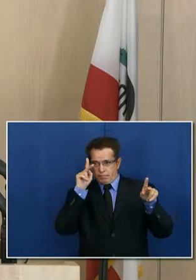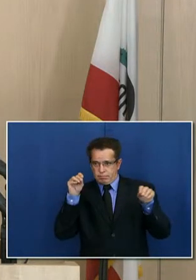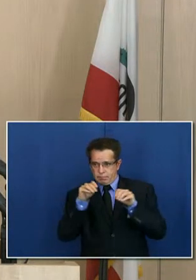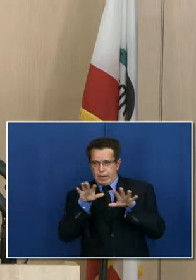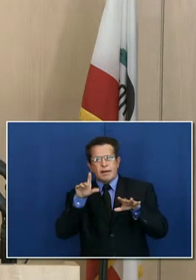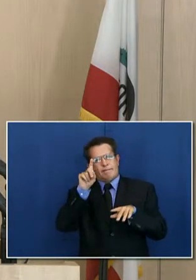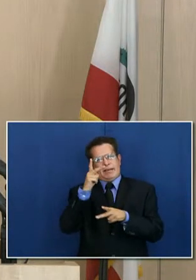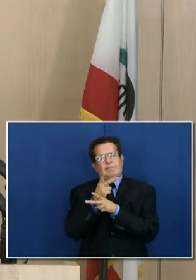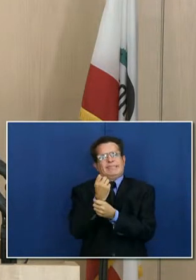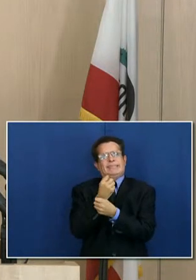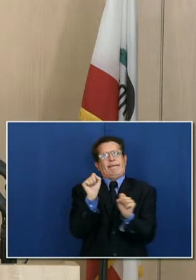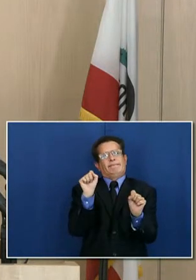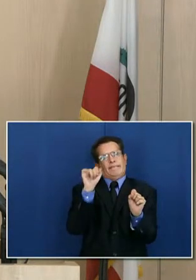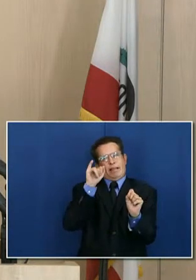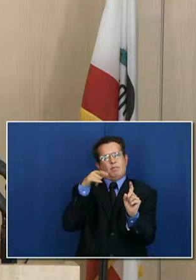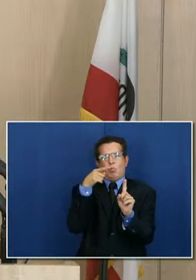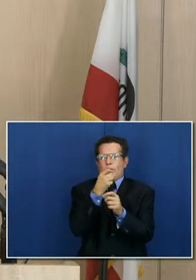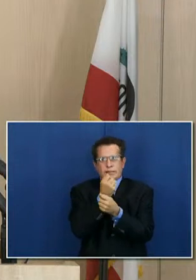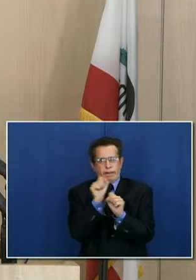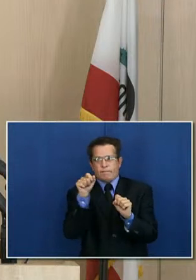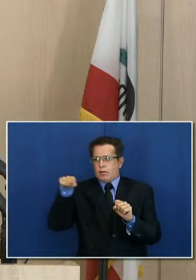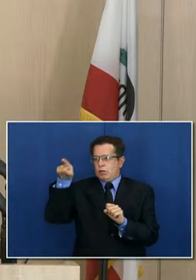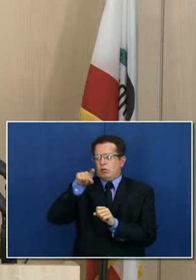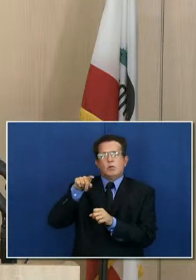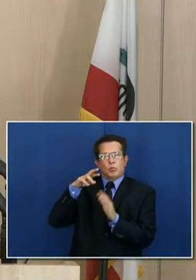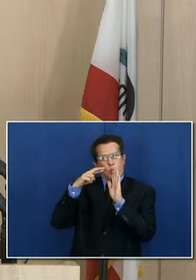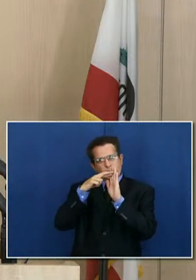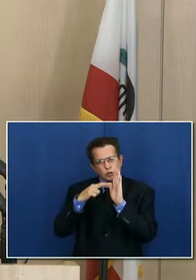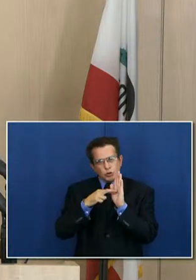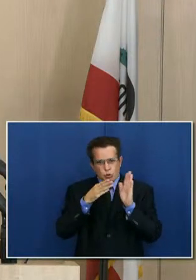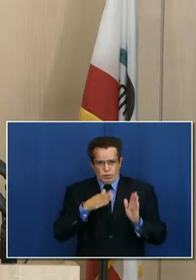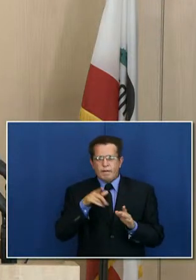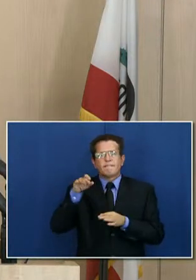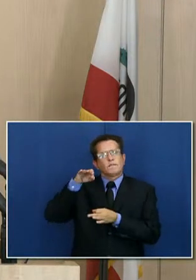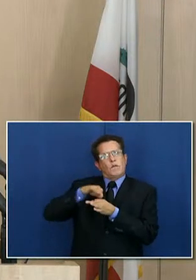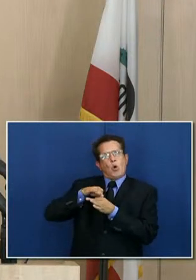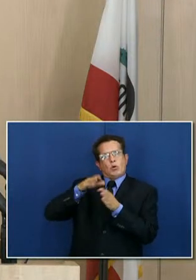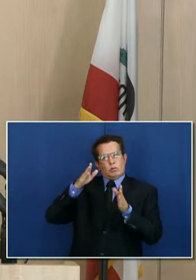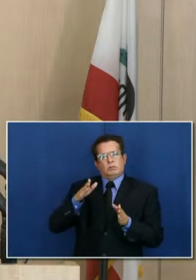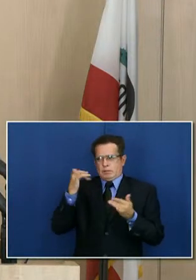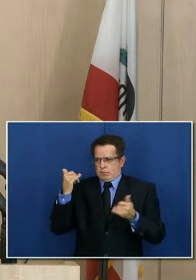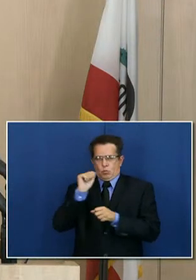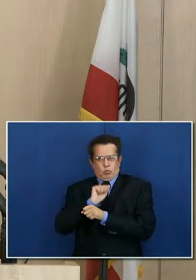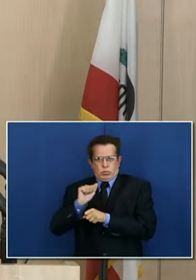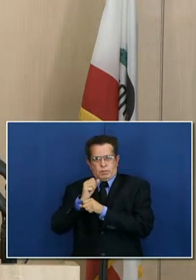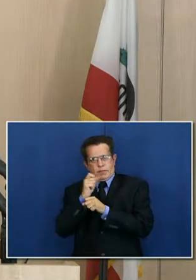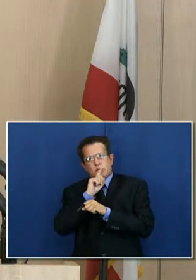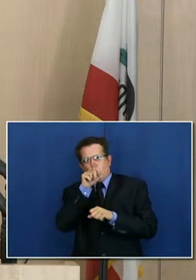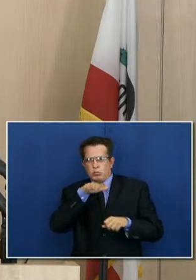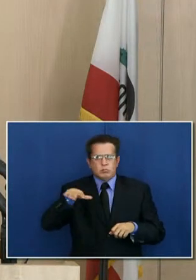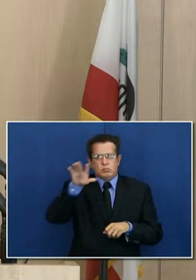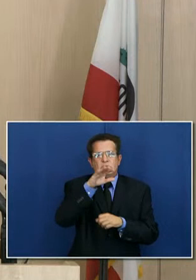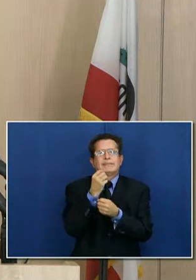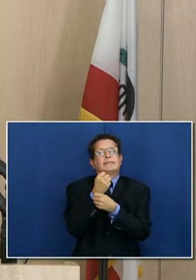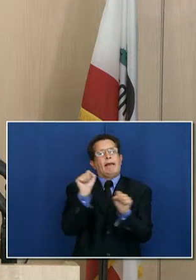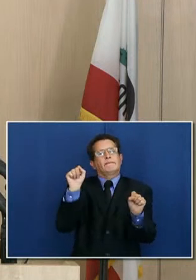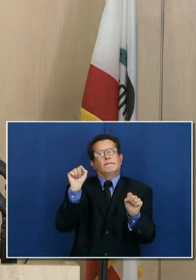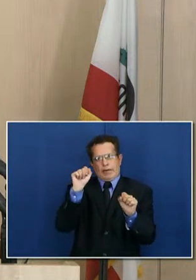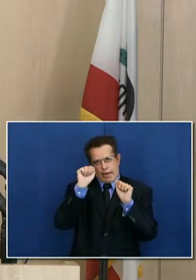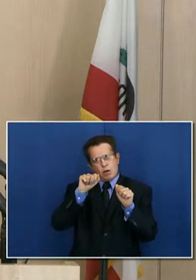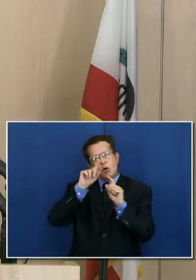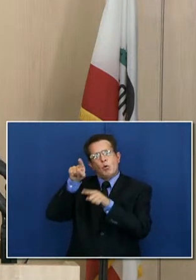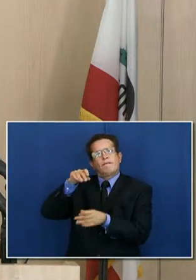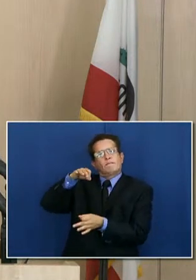a safe way. Our registrar of voters has worked incredibly hard to ensure that there are voting opportunities available